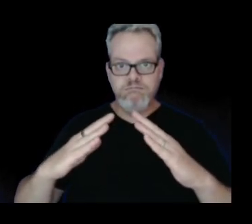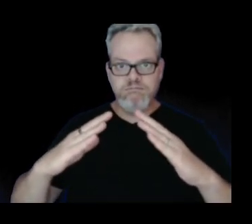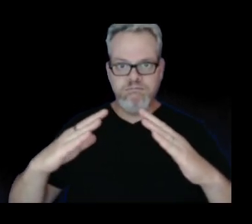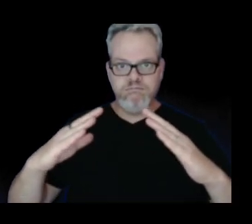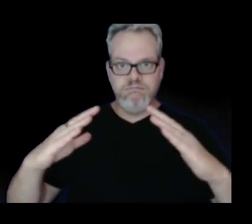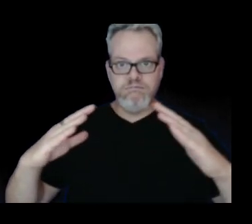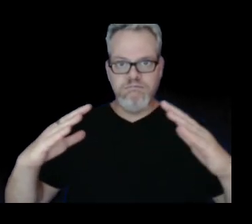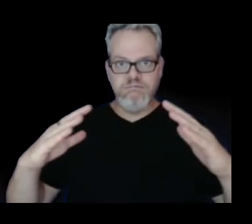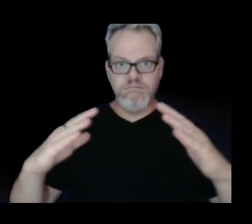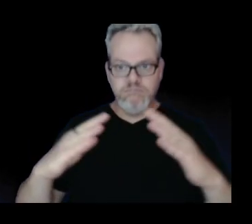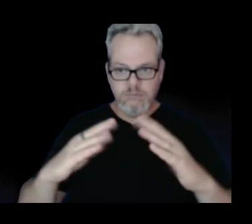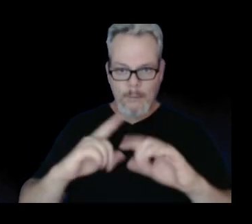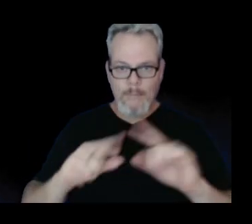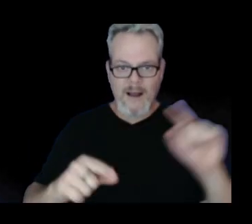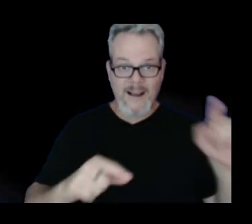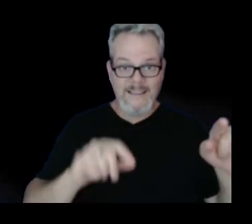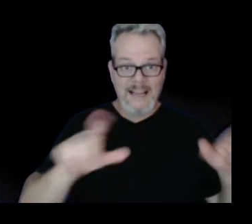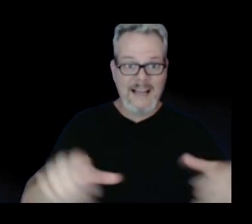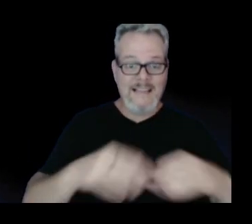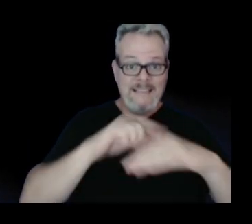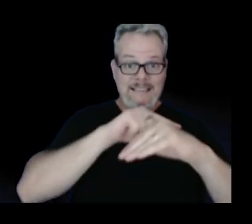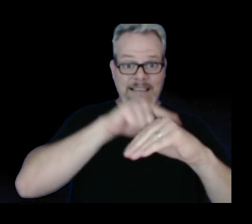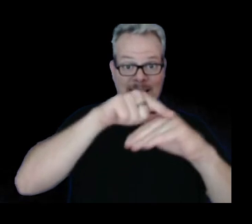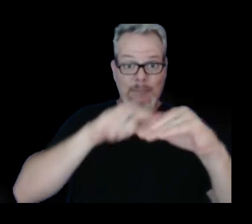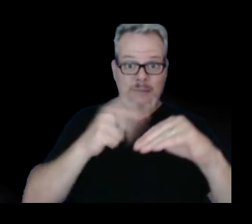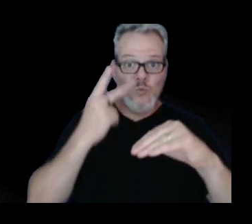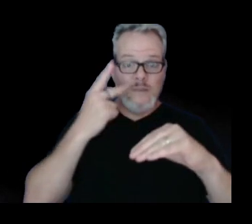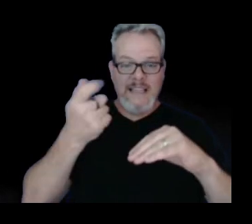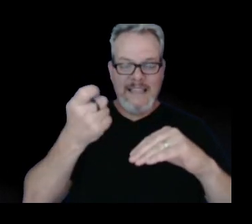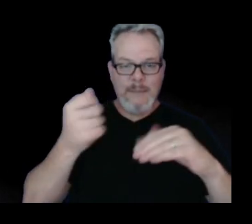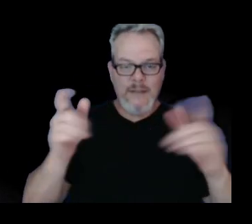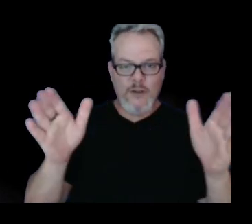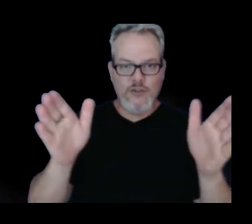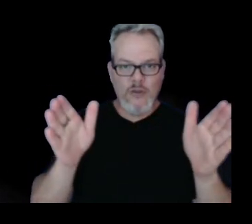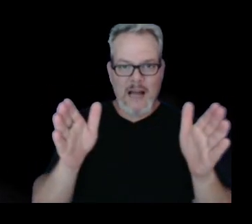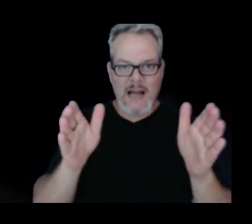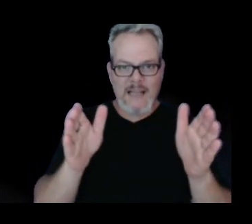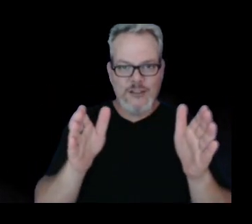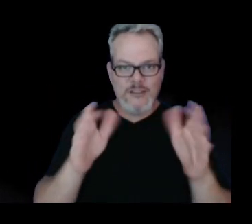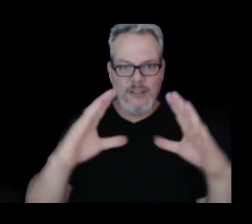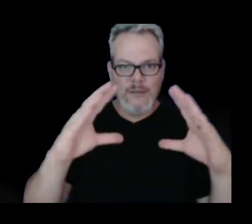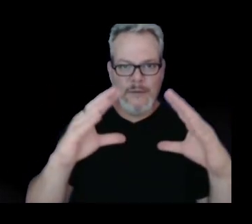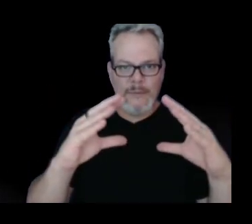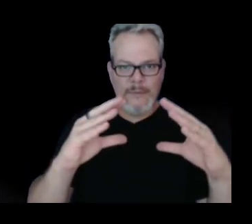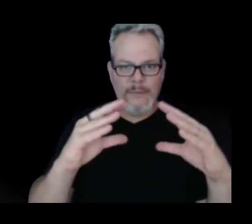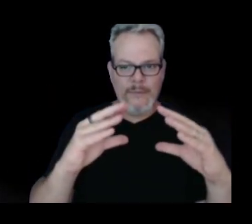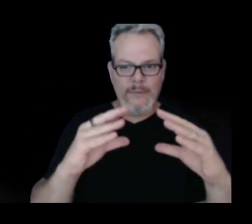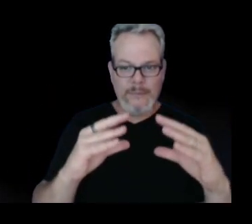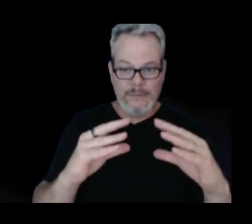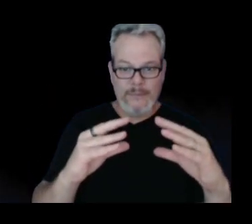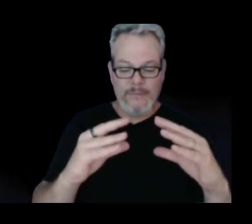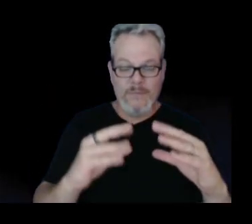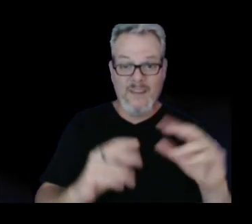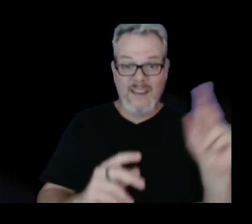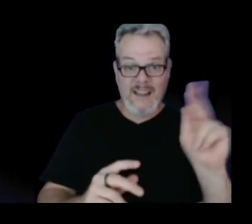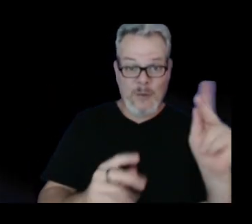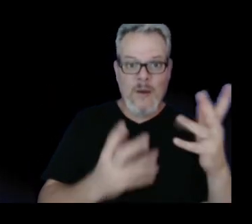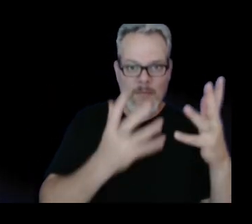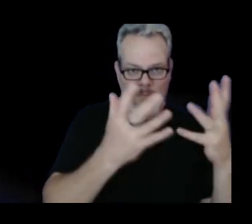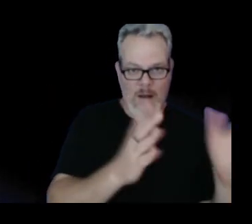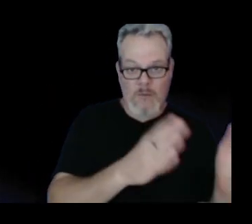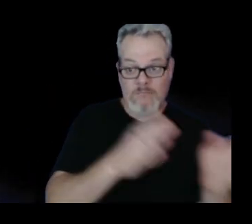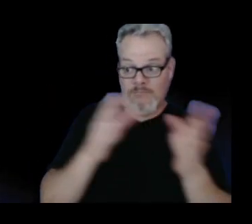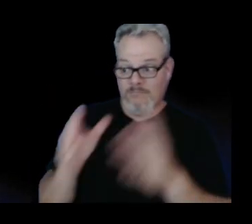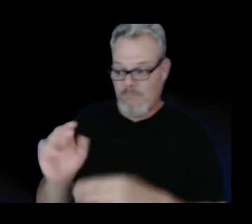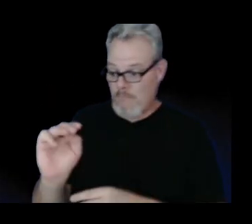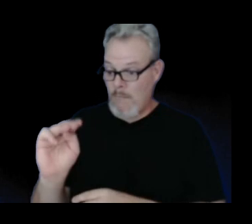contraction. That's it on Kilauea. Mauna Loa has not seen any effect. Earthquakes are still at a very low rate at the